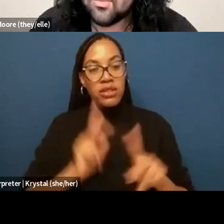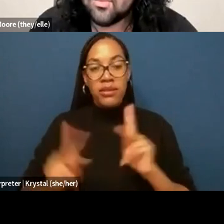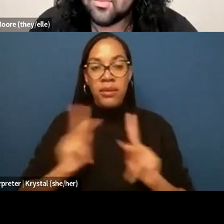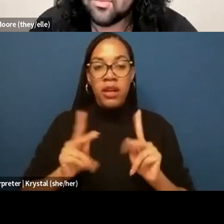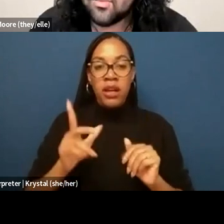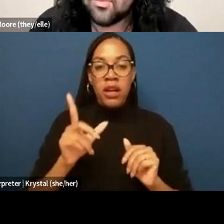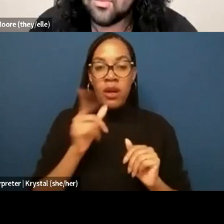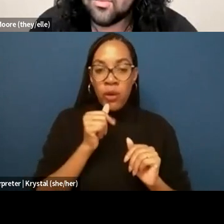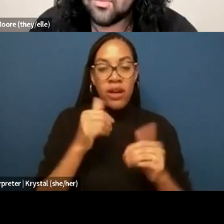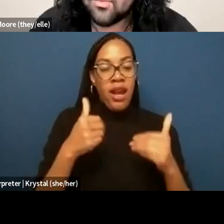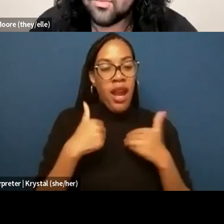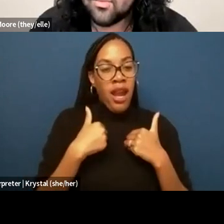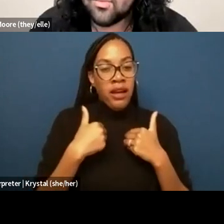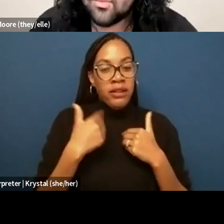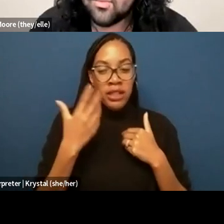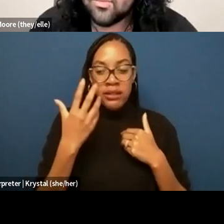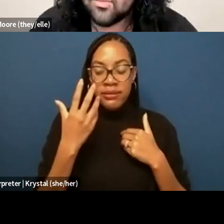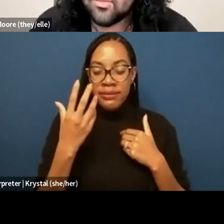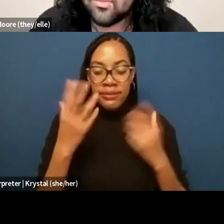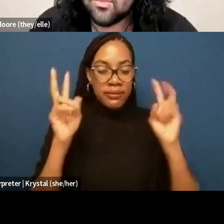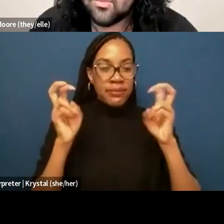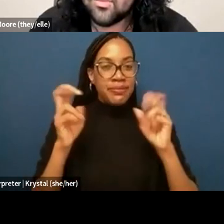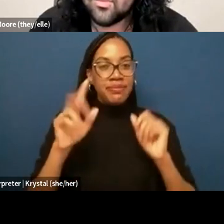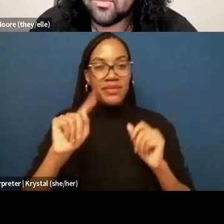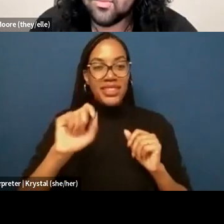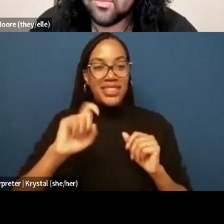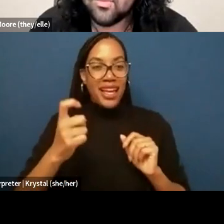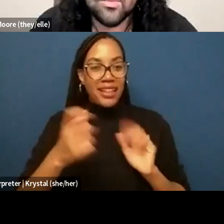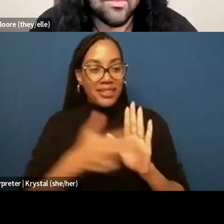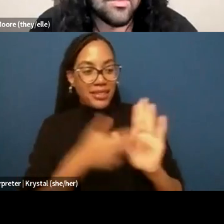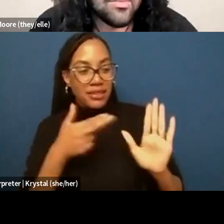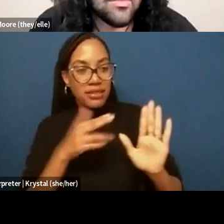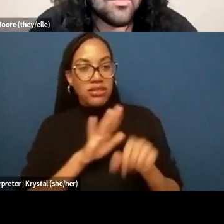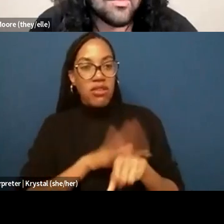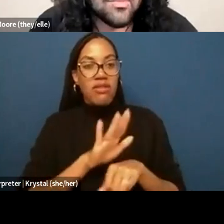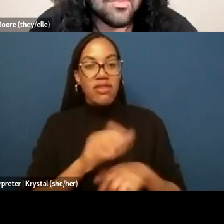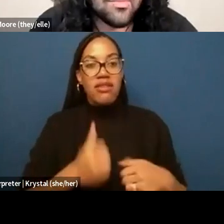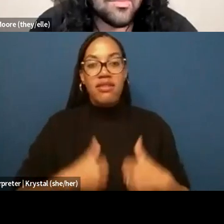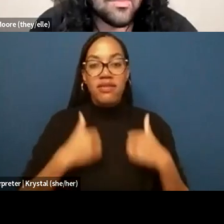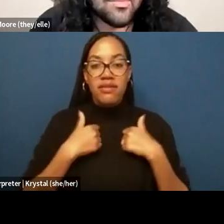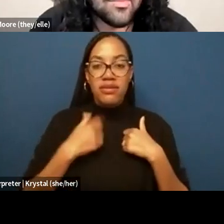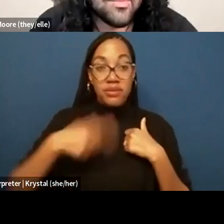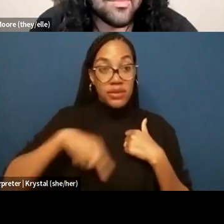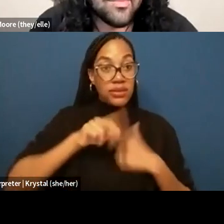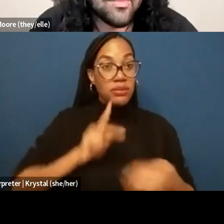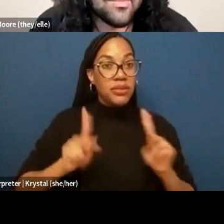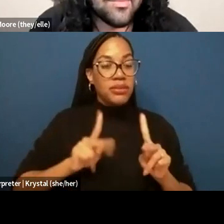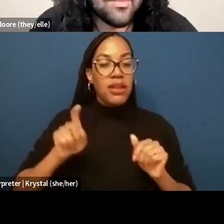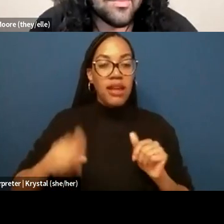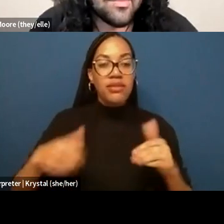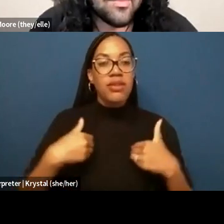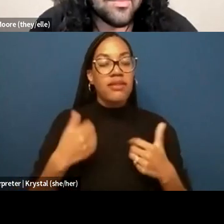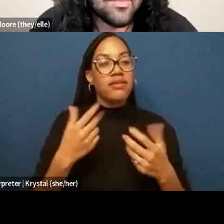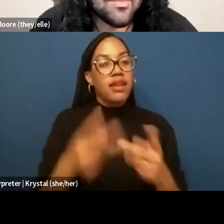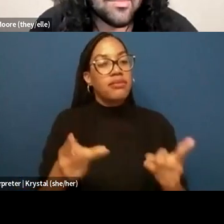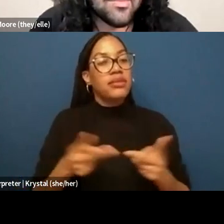external attacks on their livelihood have to have a space of refuge,